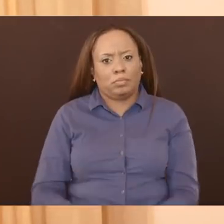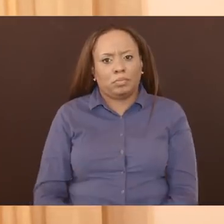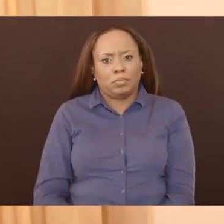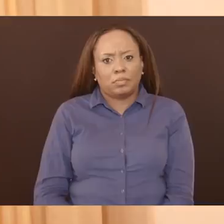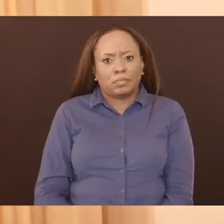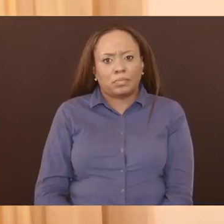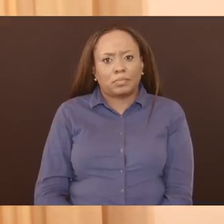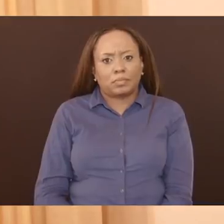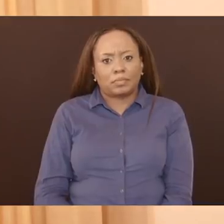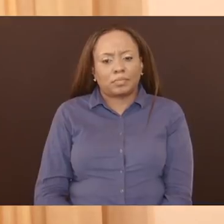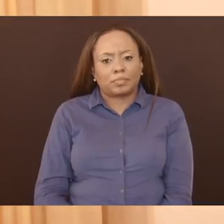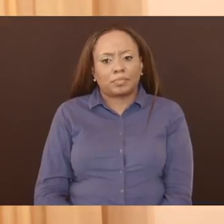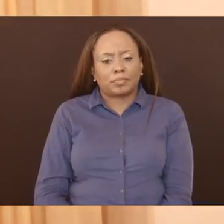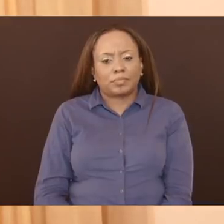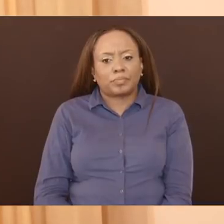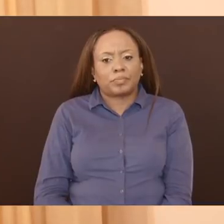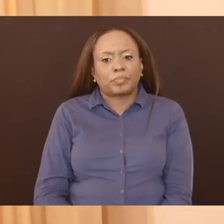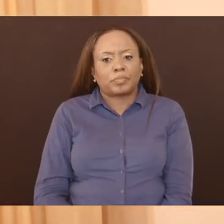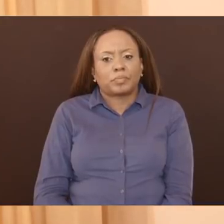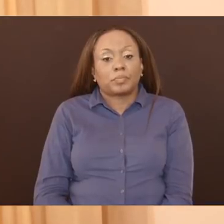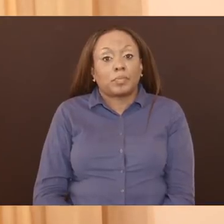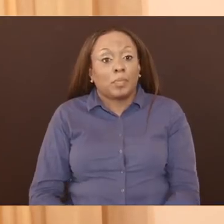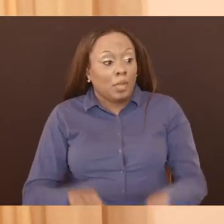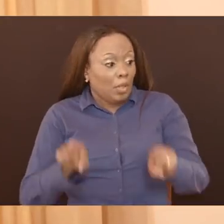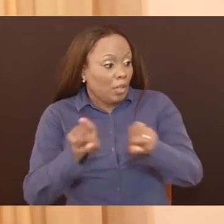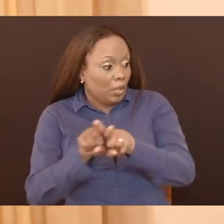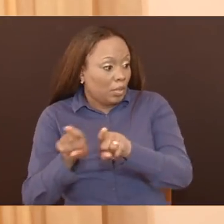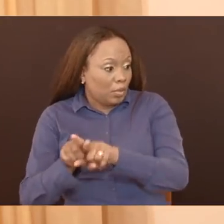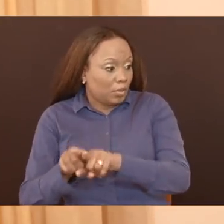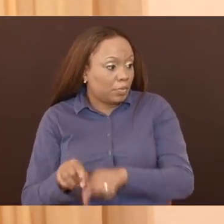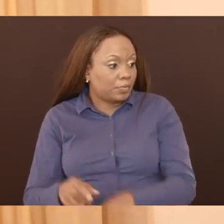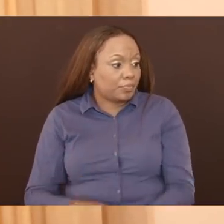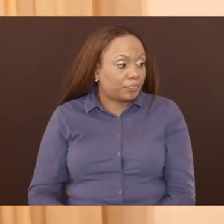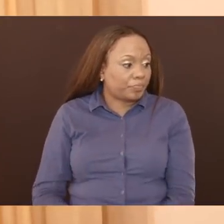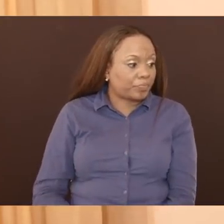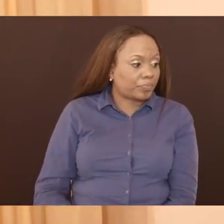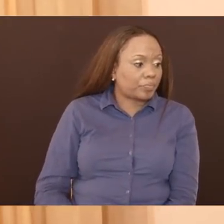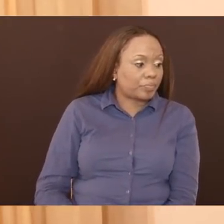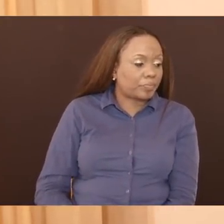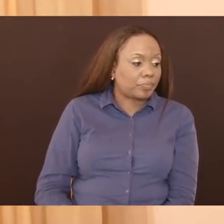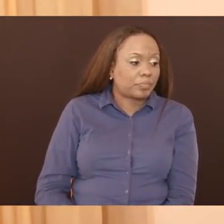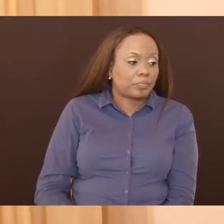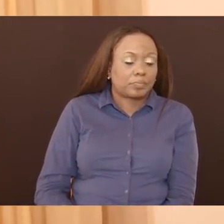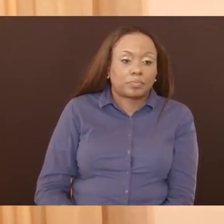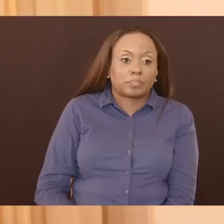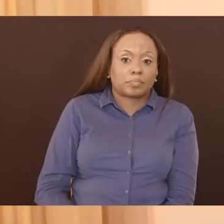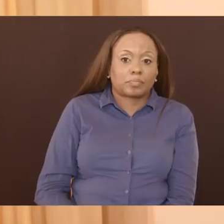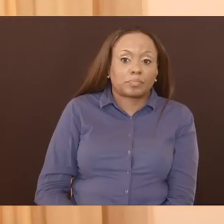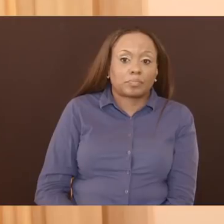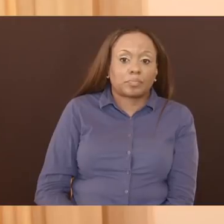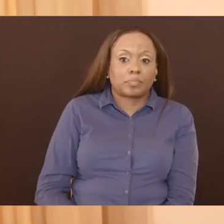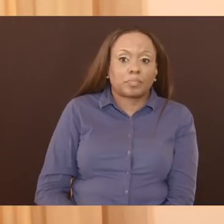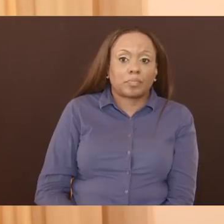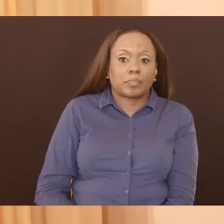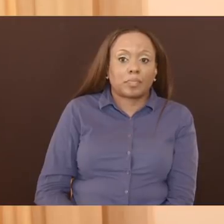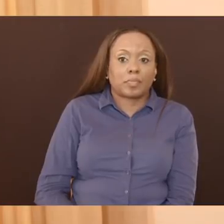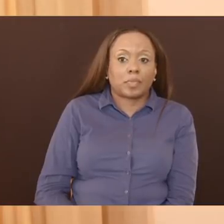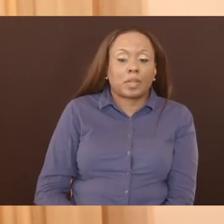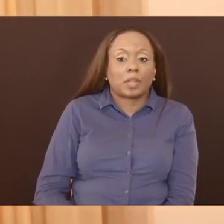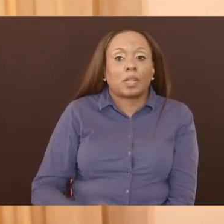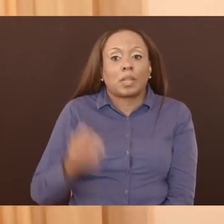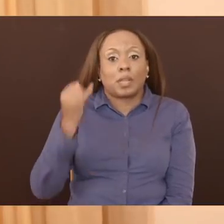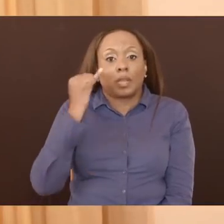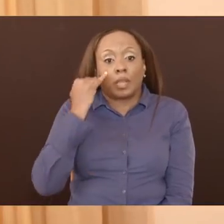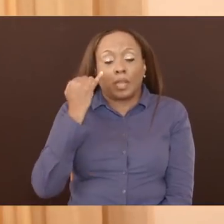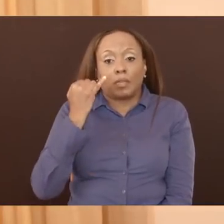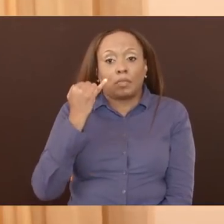also agreed that against that backdrop, since we are putting these measures in place in order to go into communities,